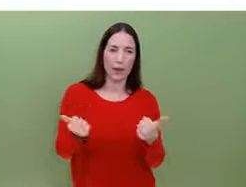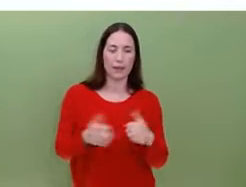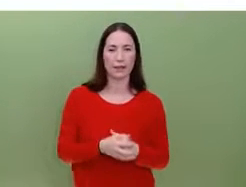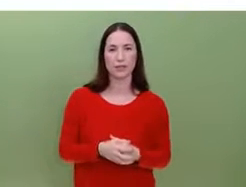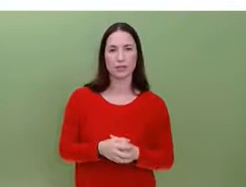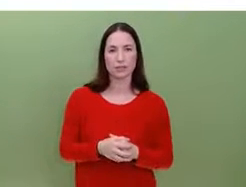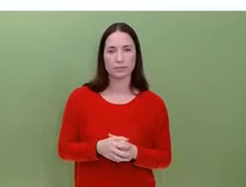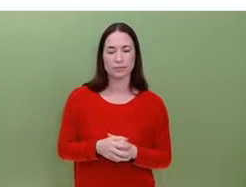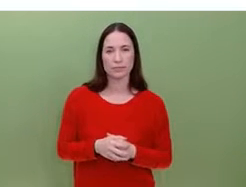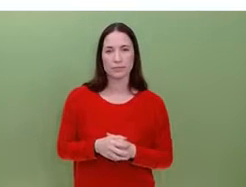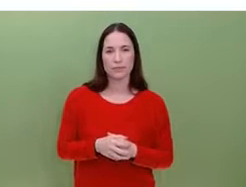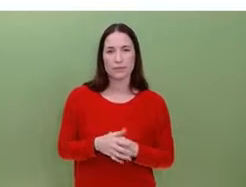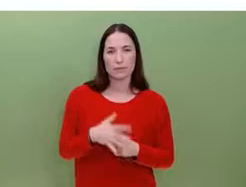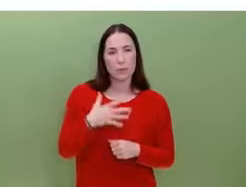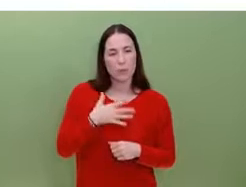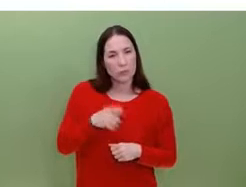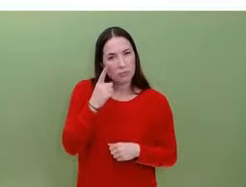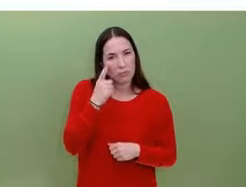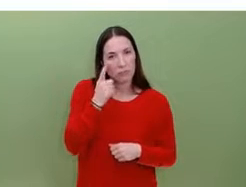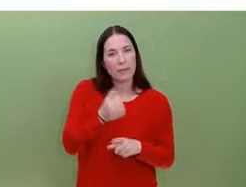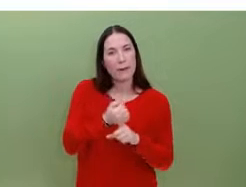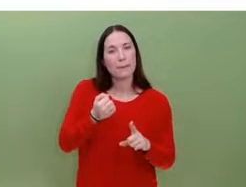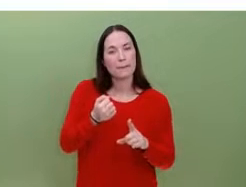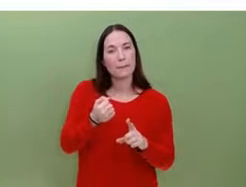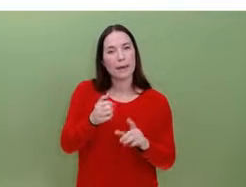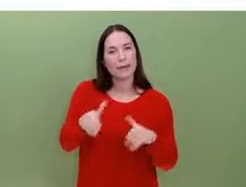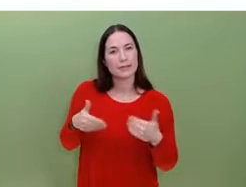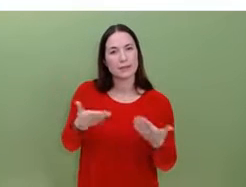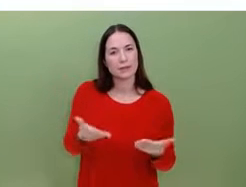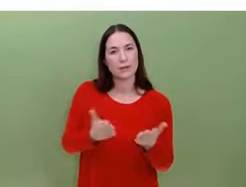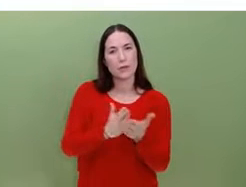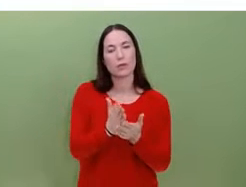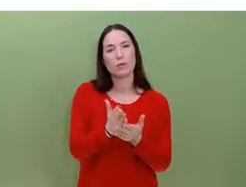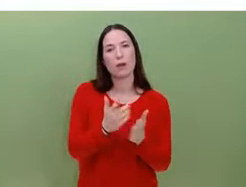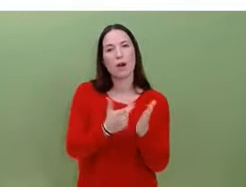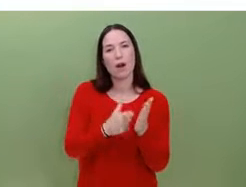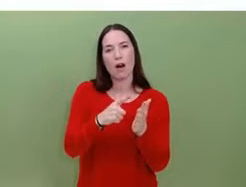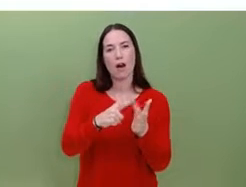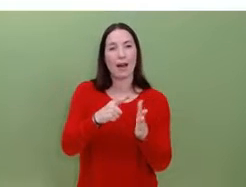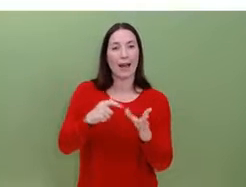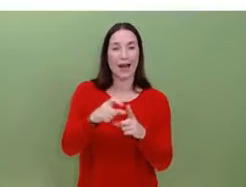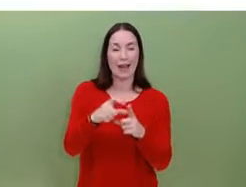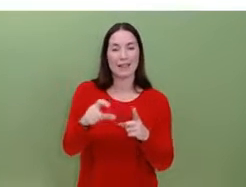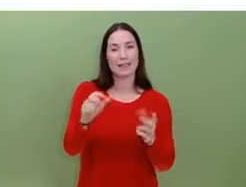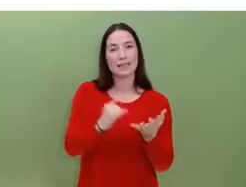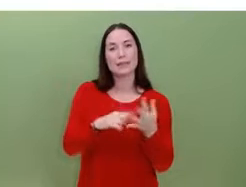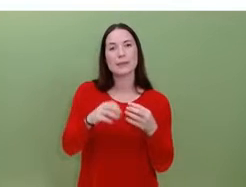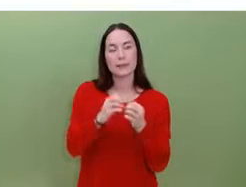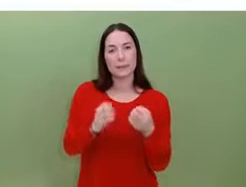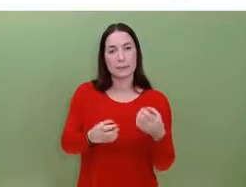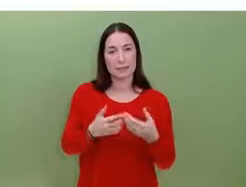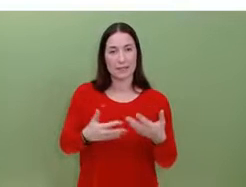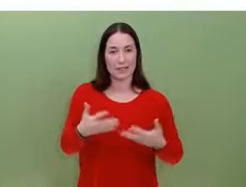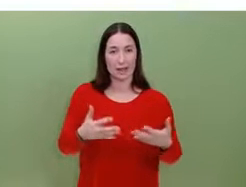the impact of the delivery methods across the ARCAD subscale, especially as moving forward, remote sessions are likely